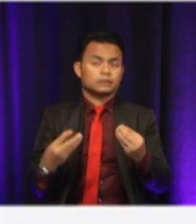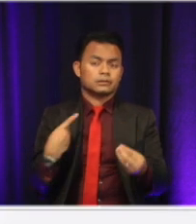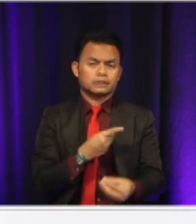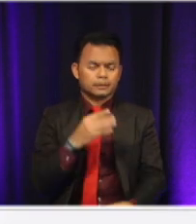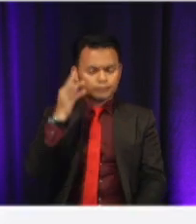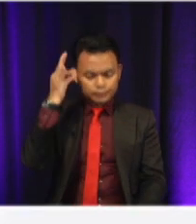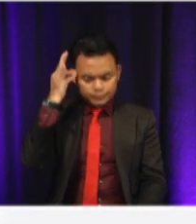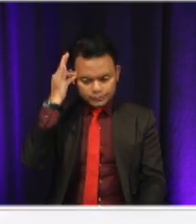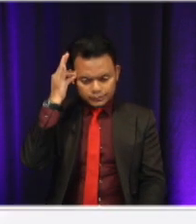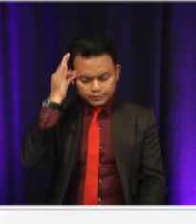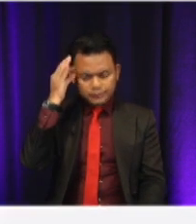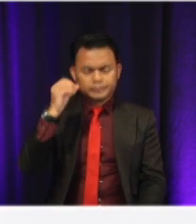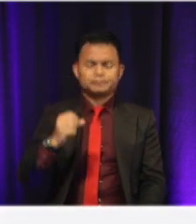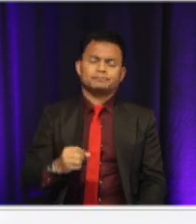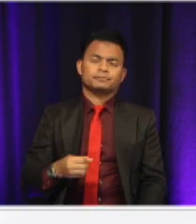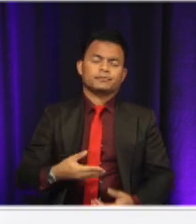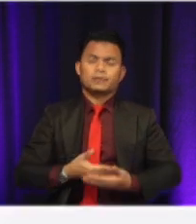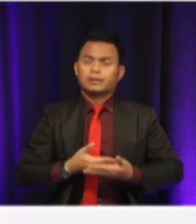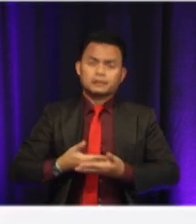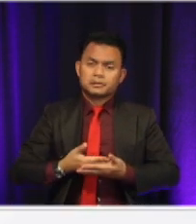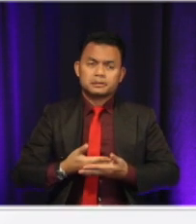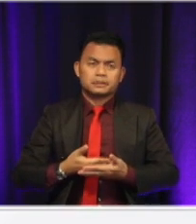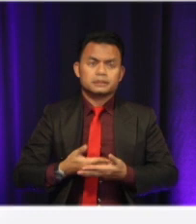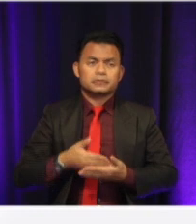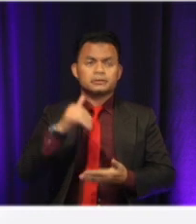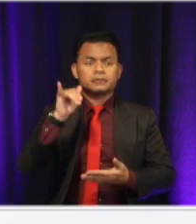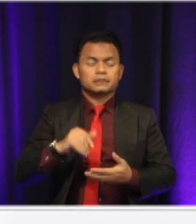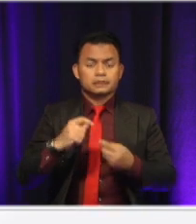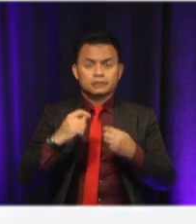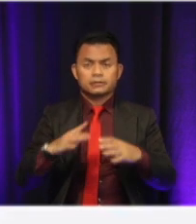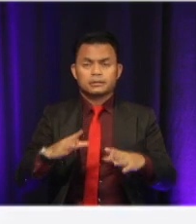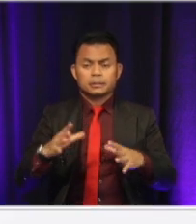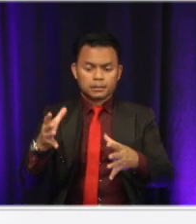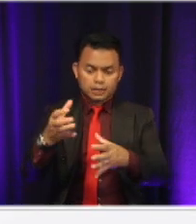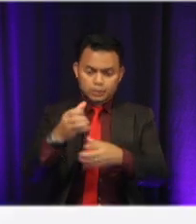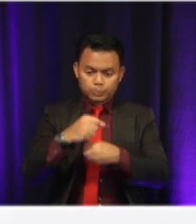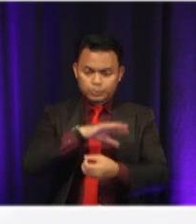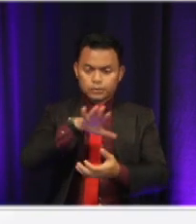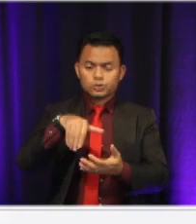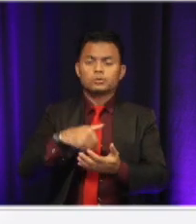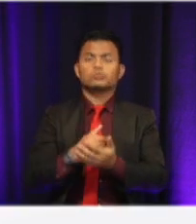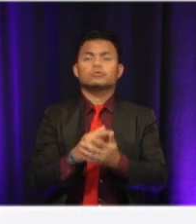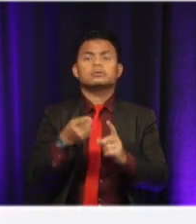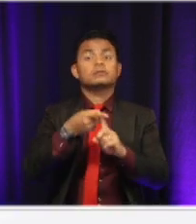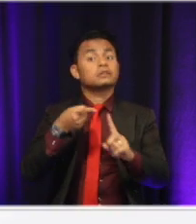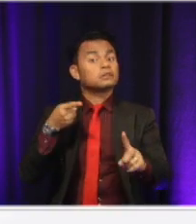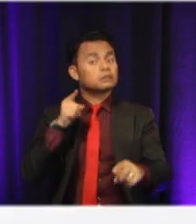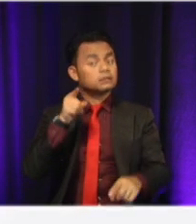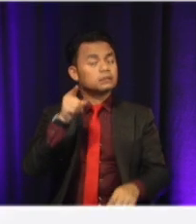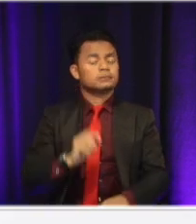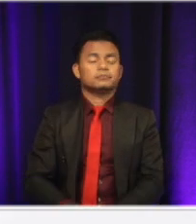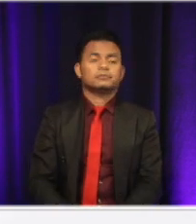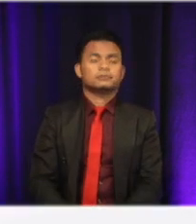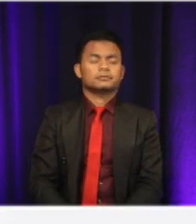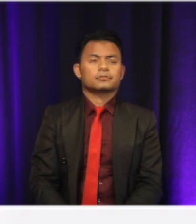how her daughter is a criminal who has taken everything away from her. So once we've read